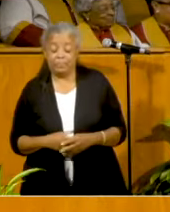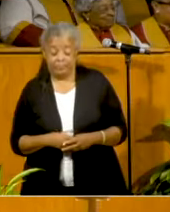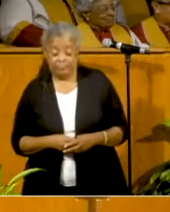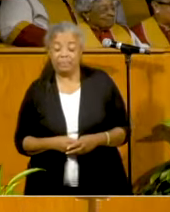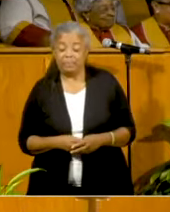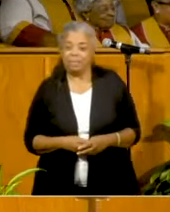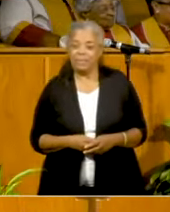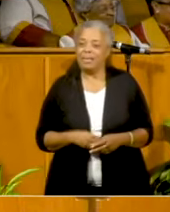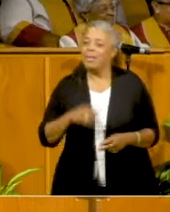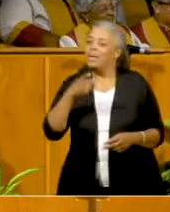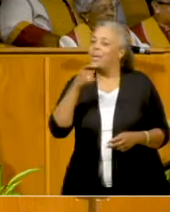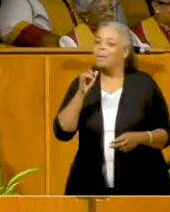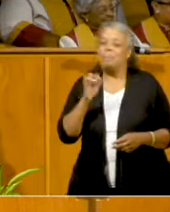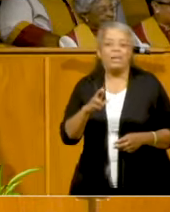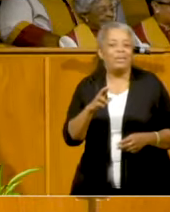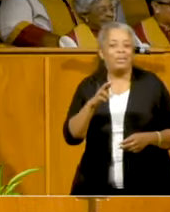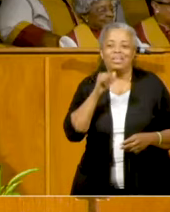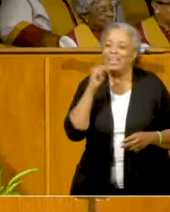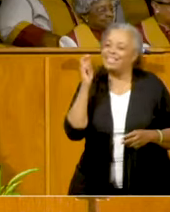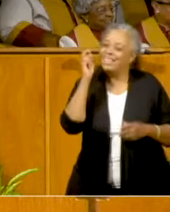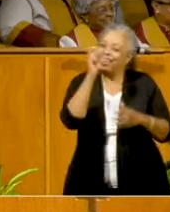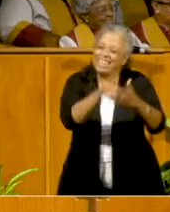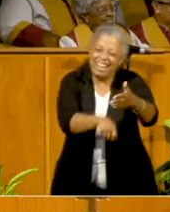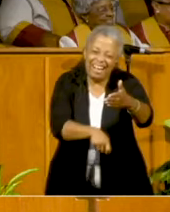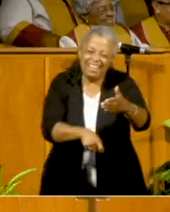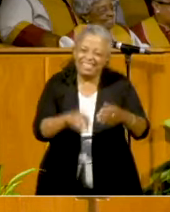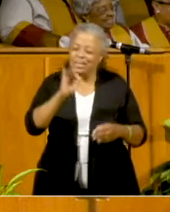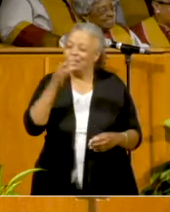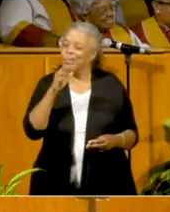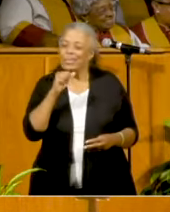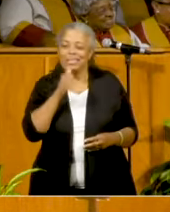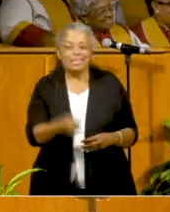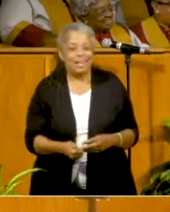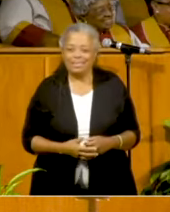And he doesn't cut Judas.